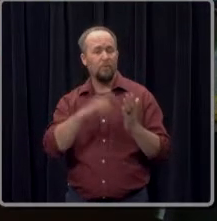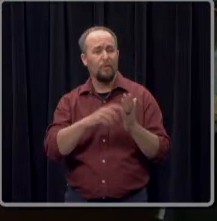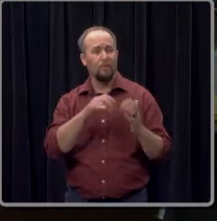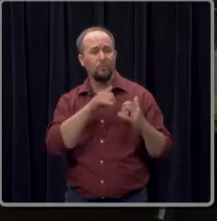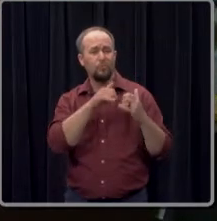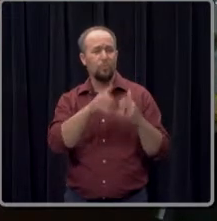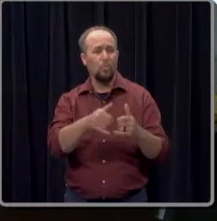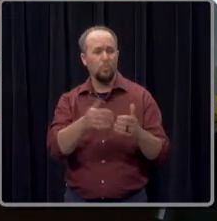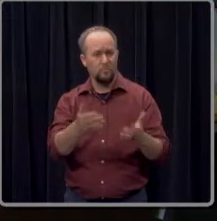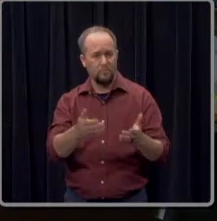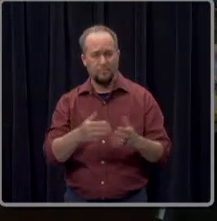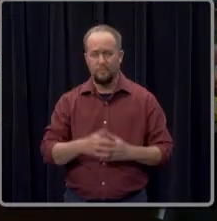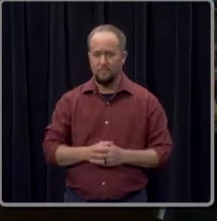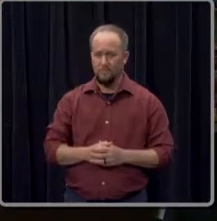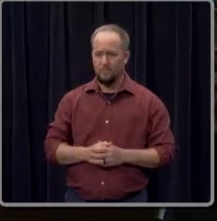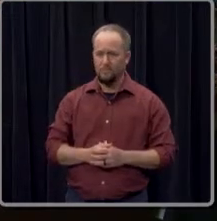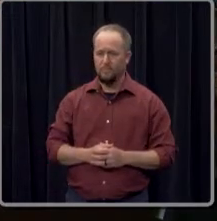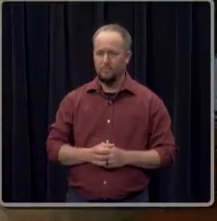awards.